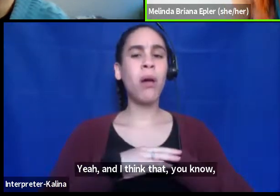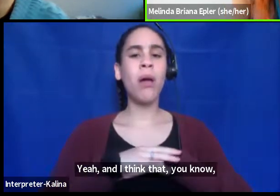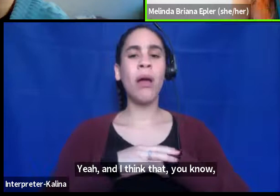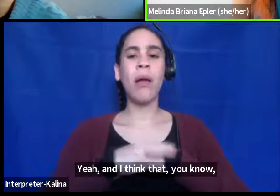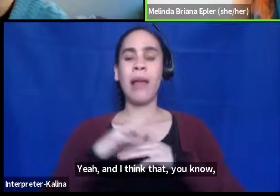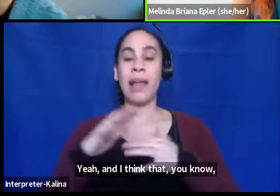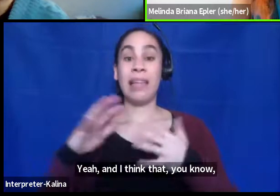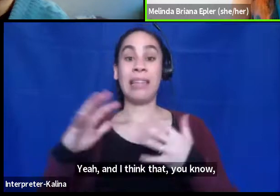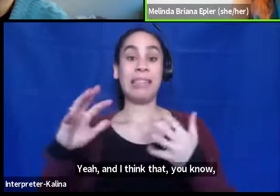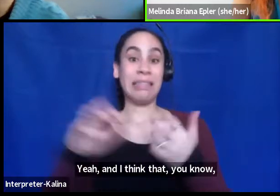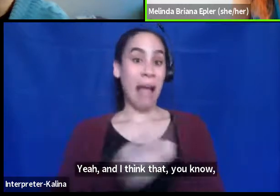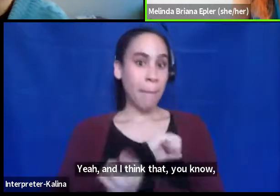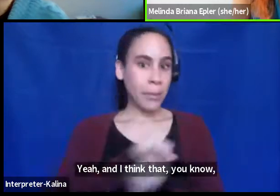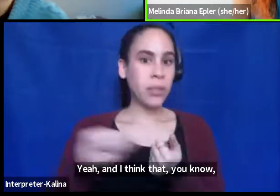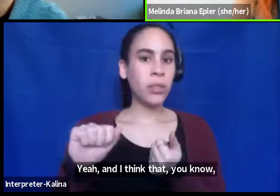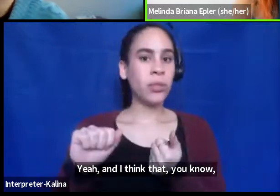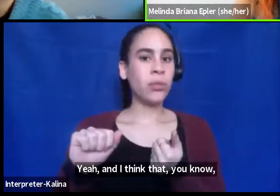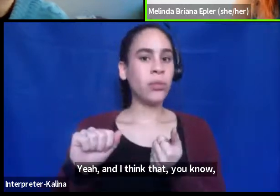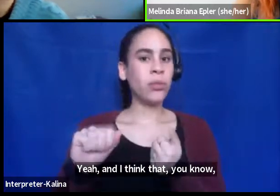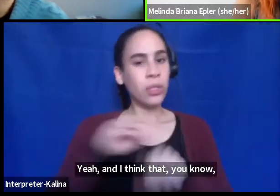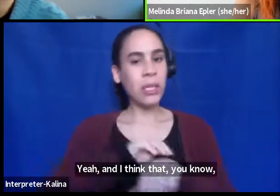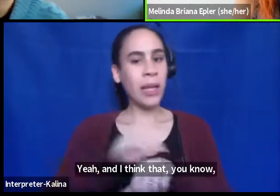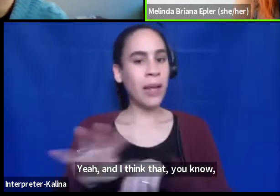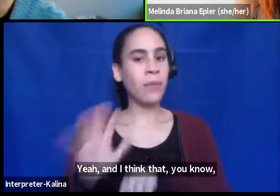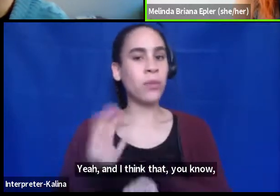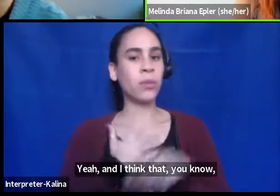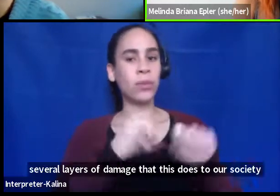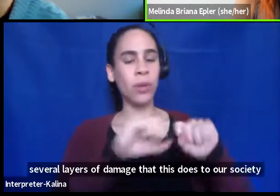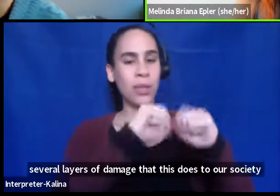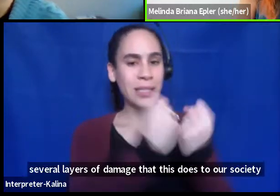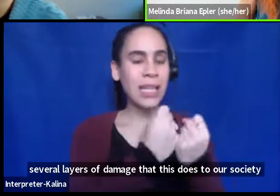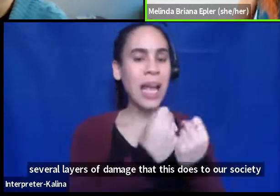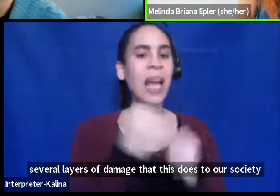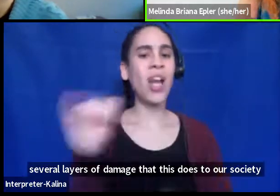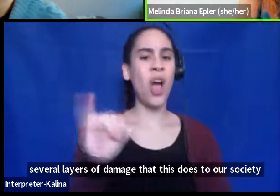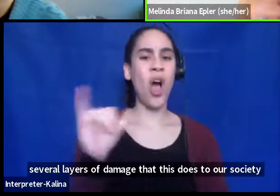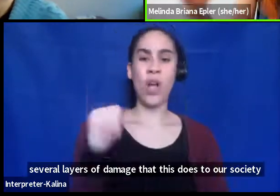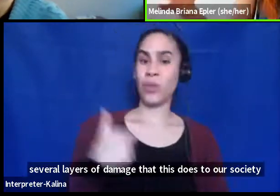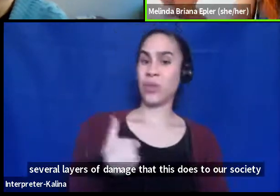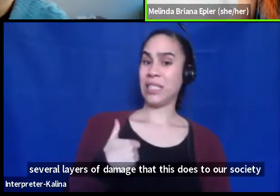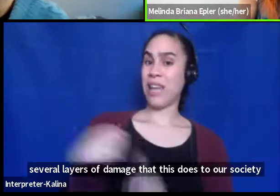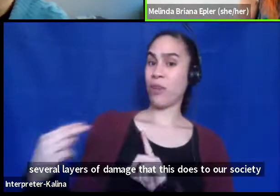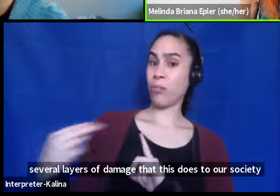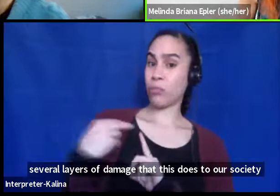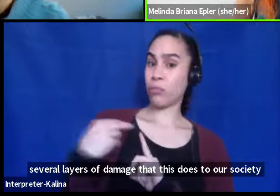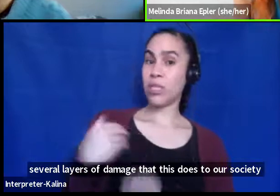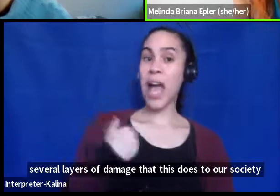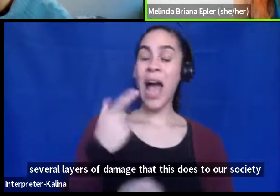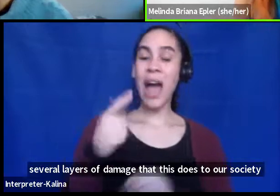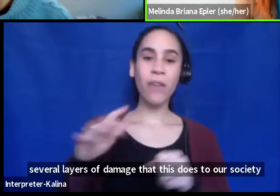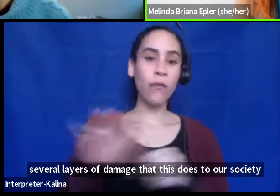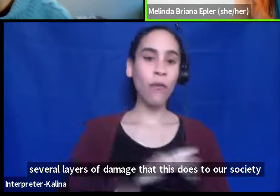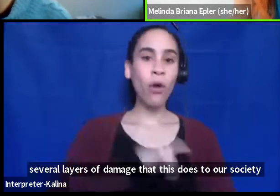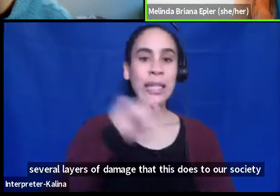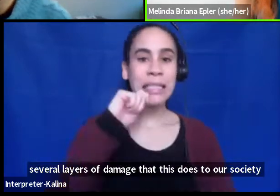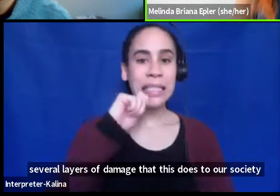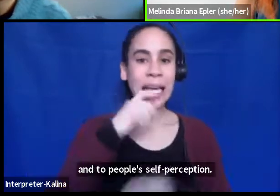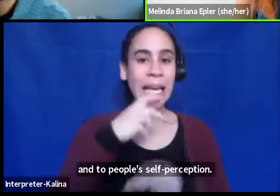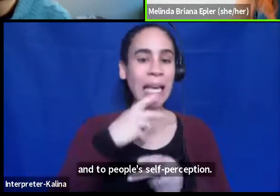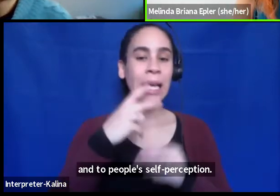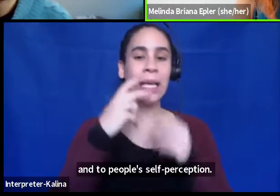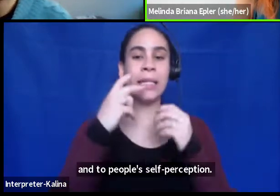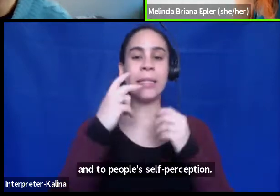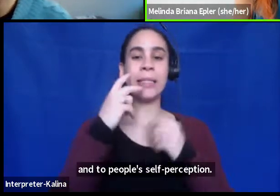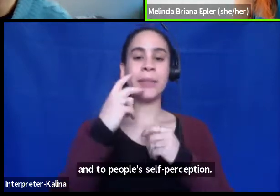that this does to our society and to people's self-perception as well. There's a whole skincare lines dedicated to skin bleaching,